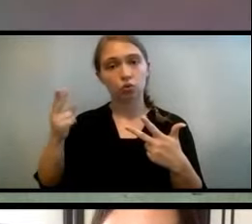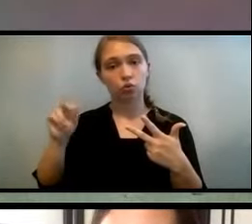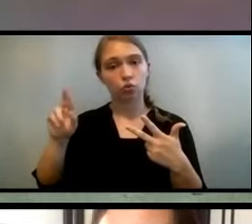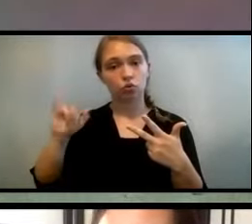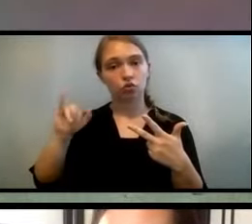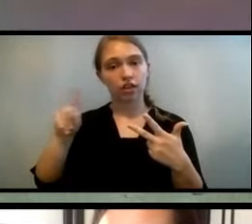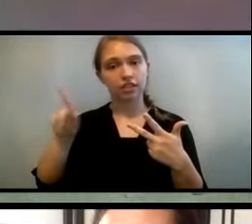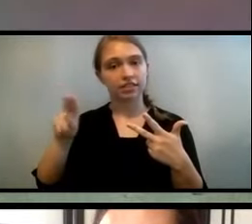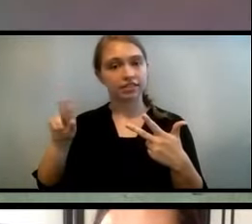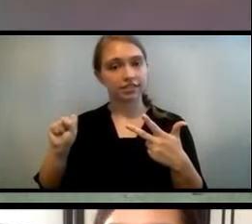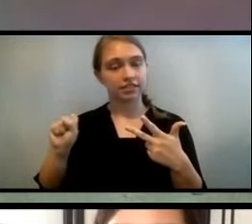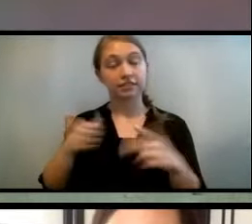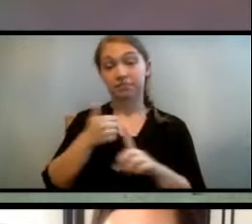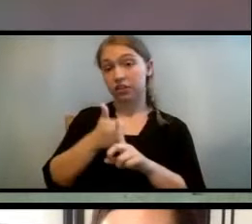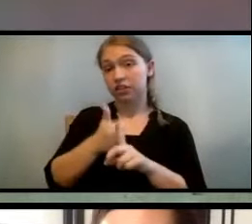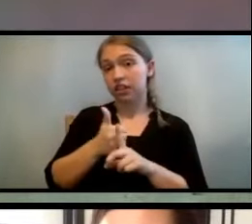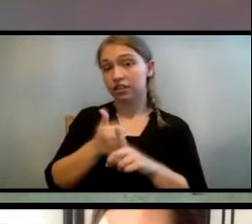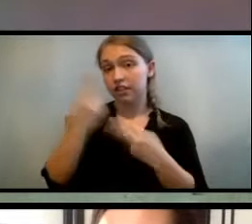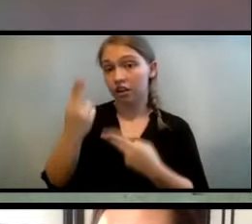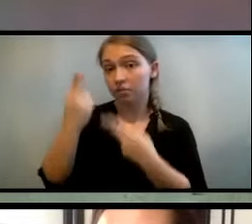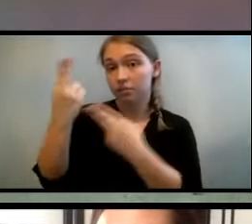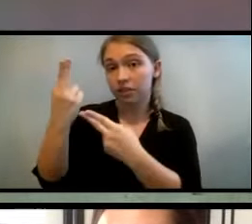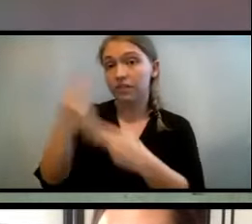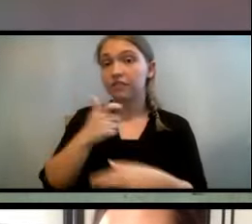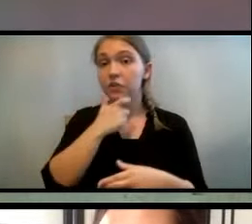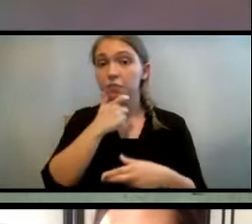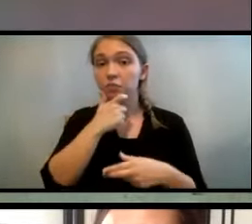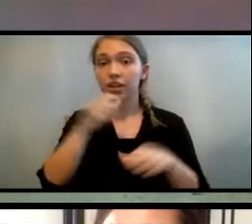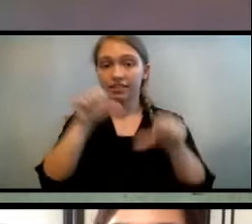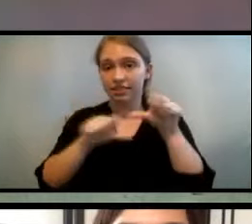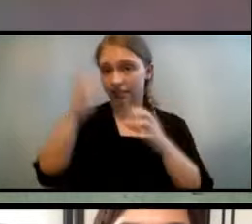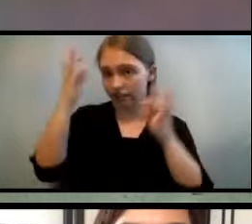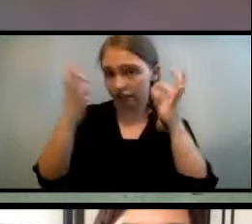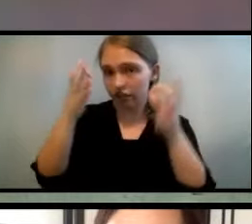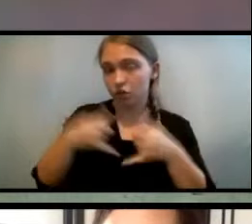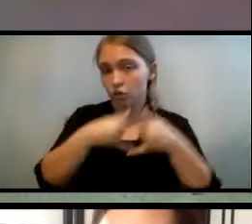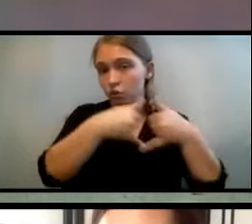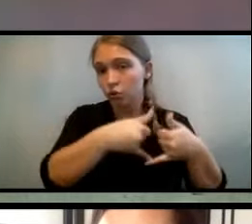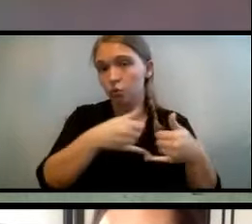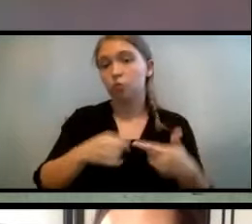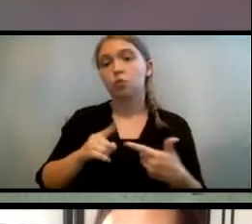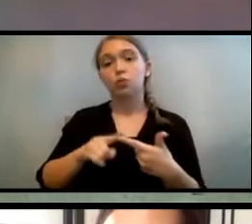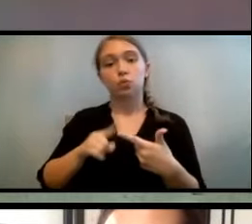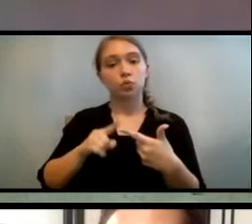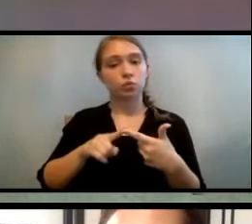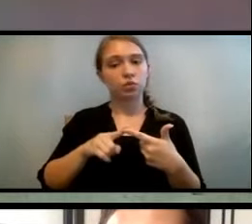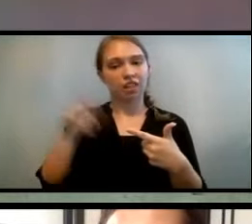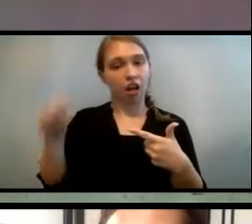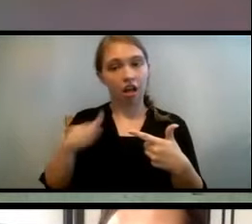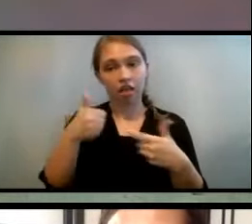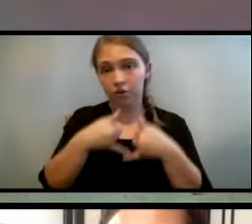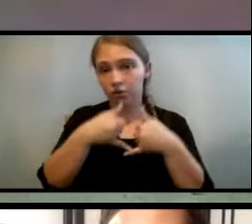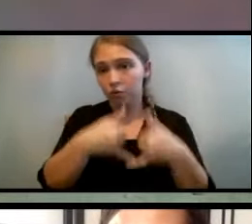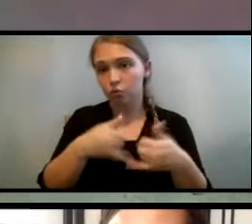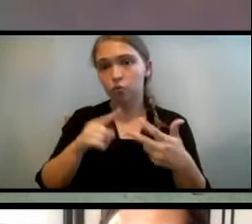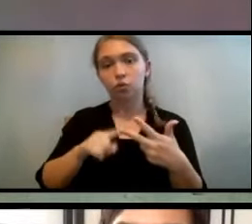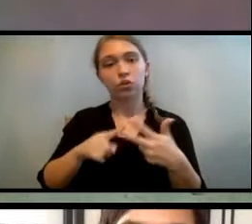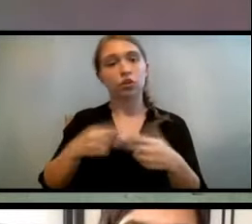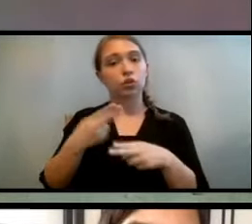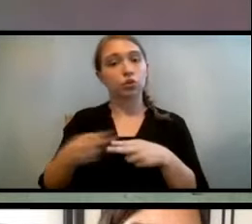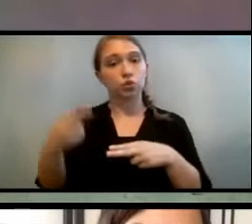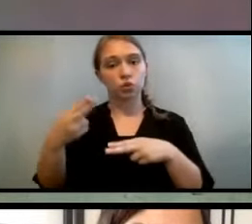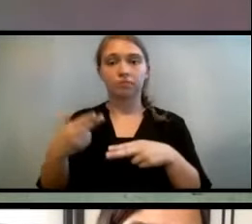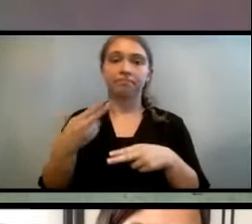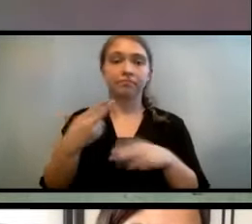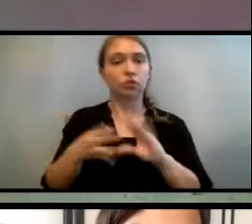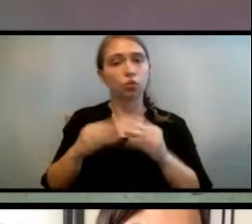nominated for the British Science Fiction Awards, the NOMO Award for African Speculative Fiction, and the Short Story Day Africa Award,